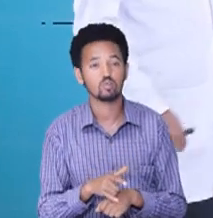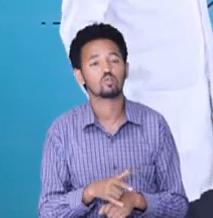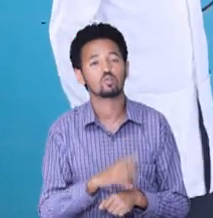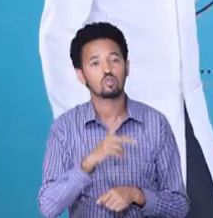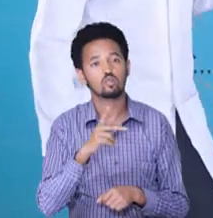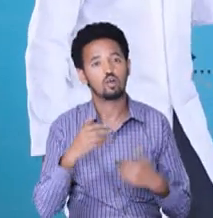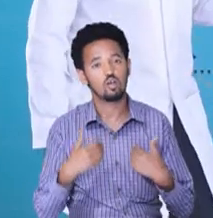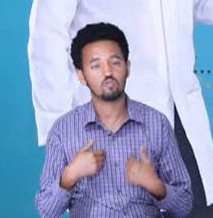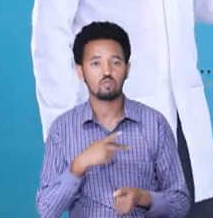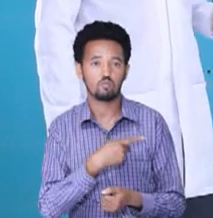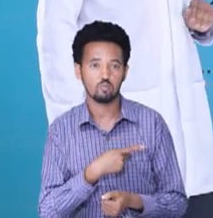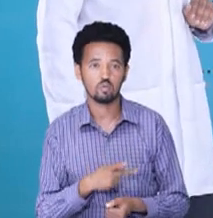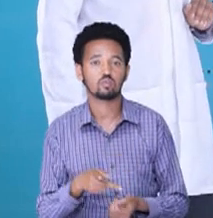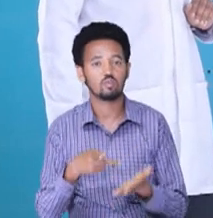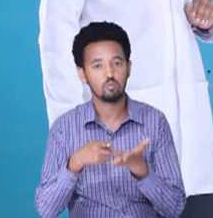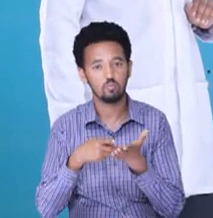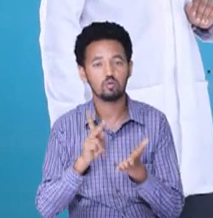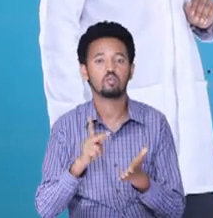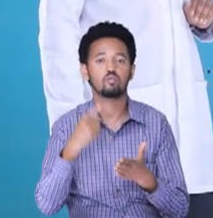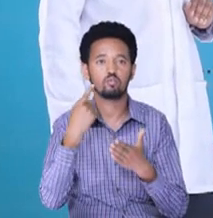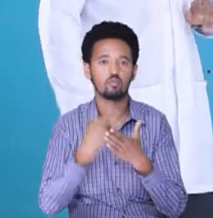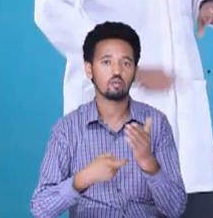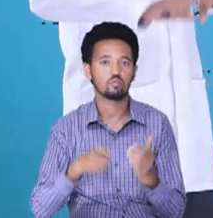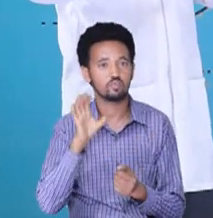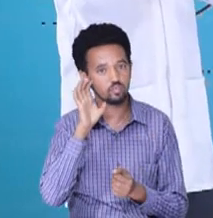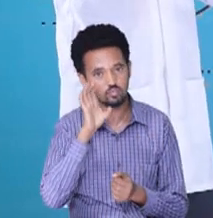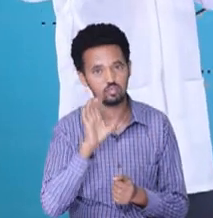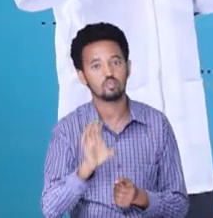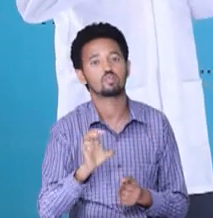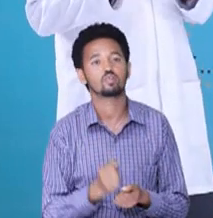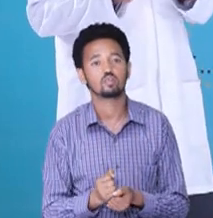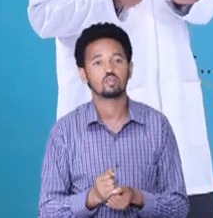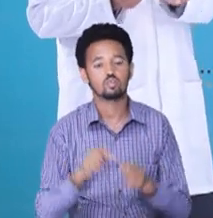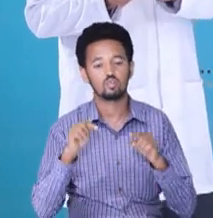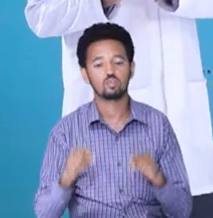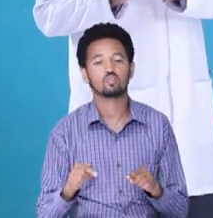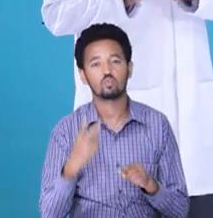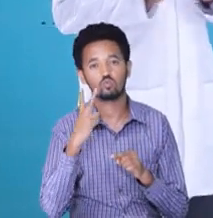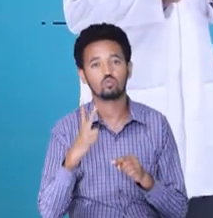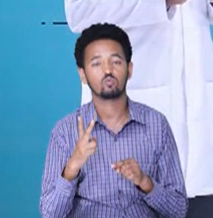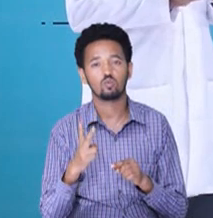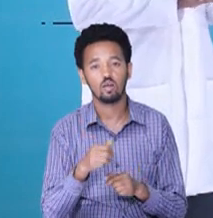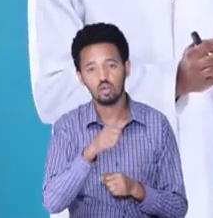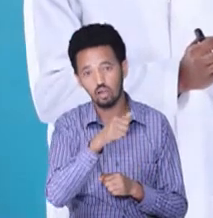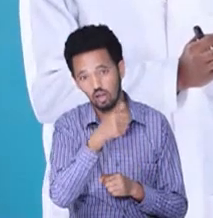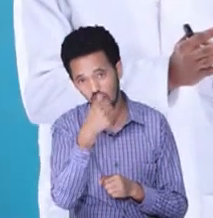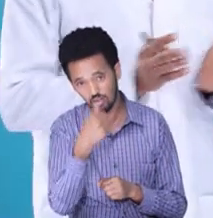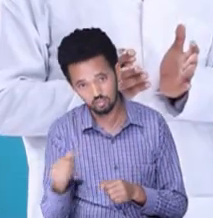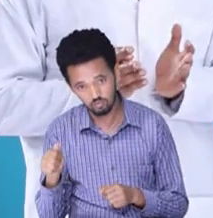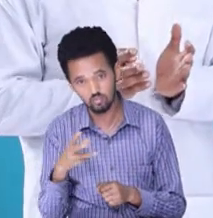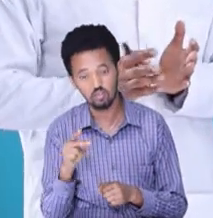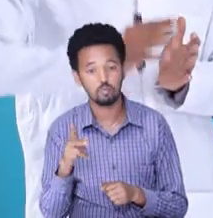property and they had paid tax. Student, there are two class division, active citizen and